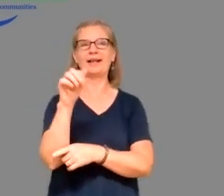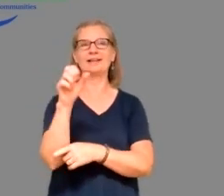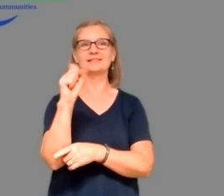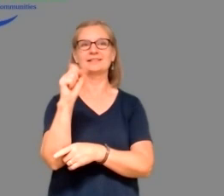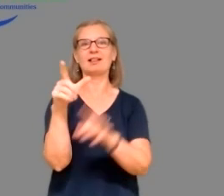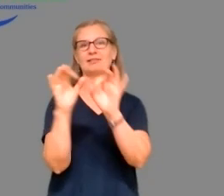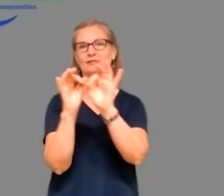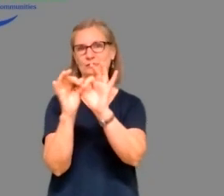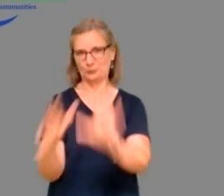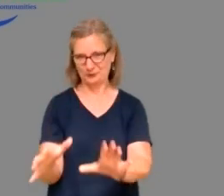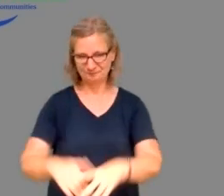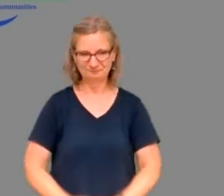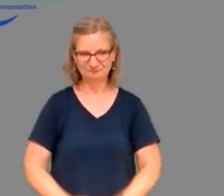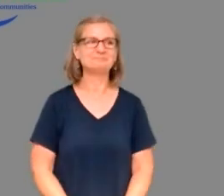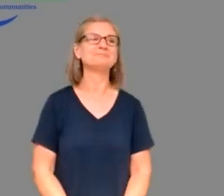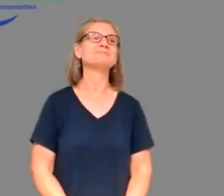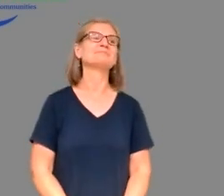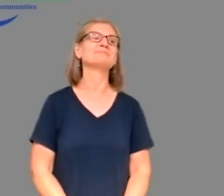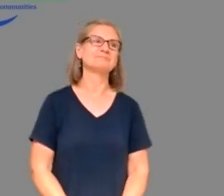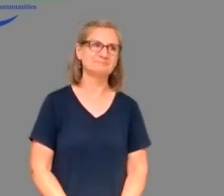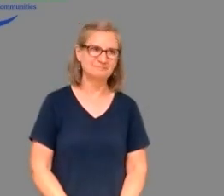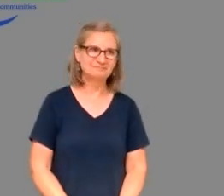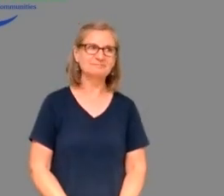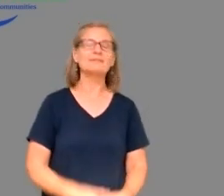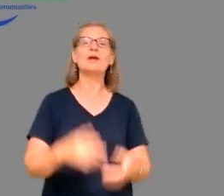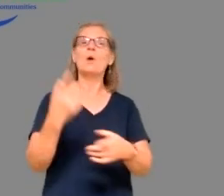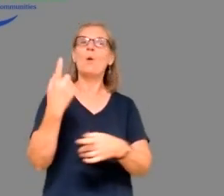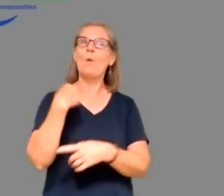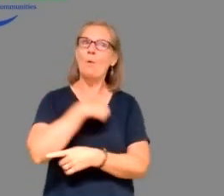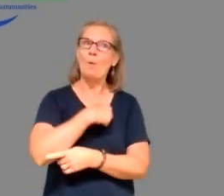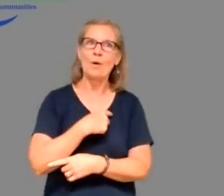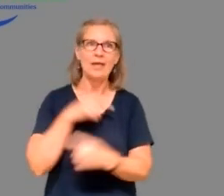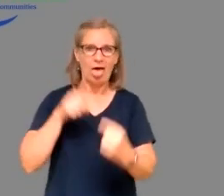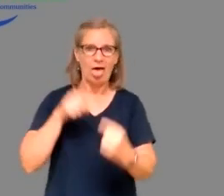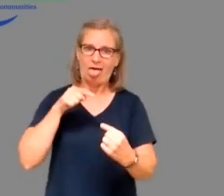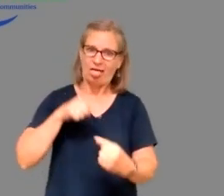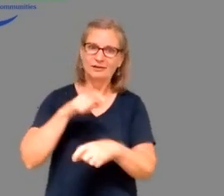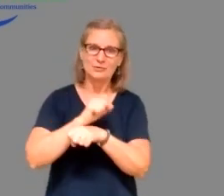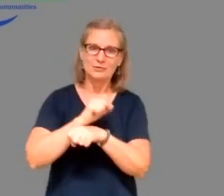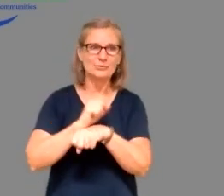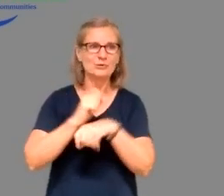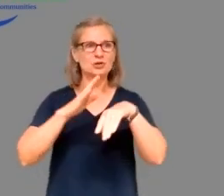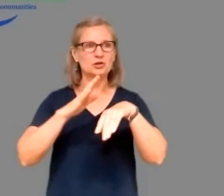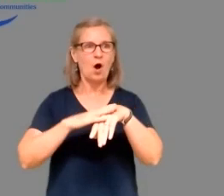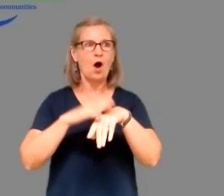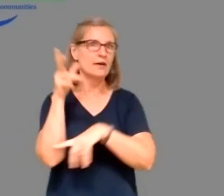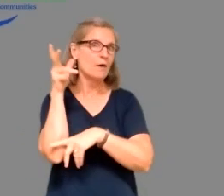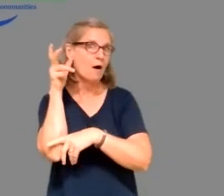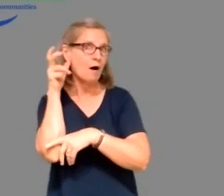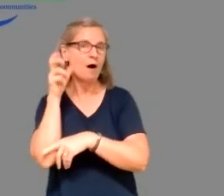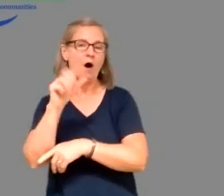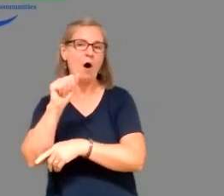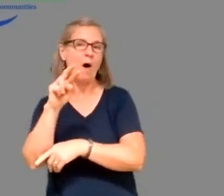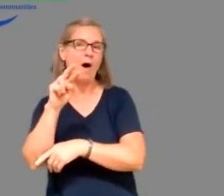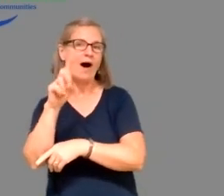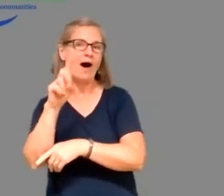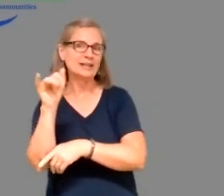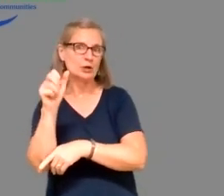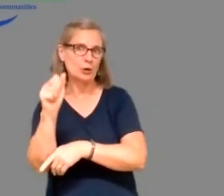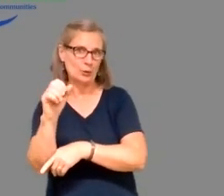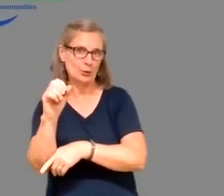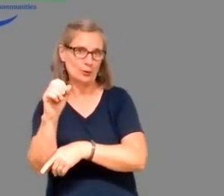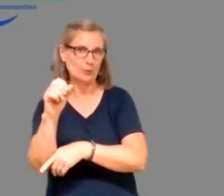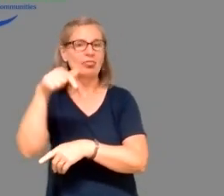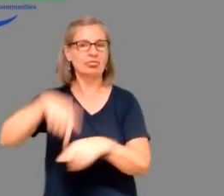We worked diligently on the audio this week so that we didn't have the problems that